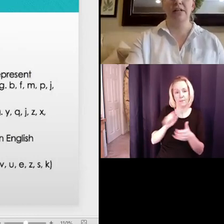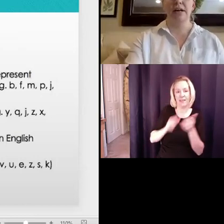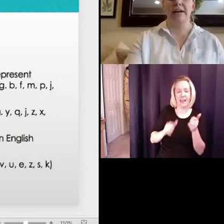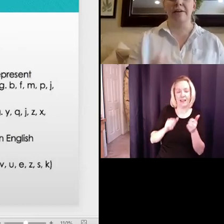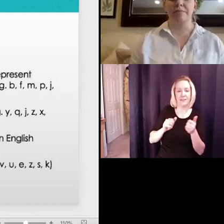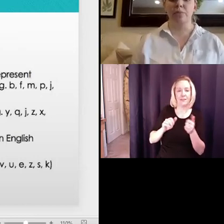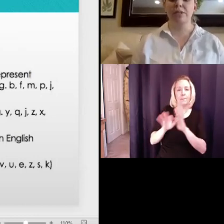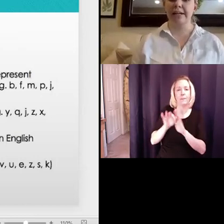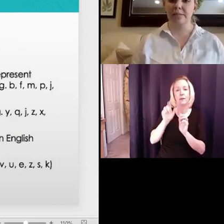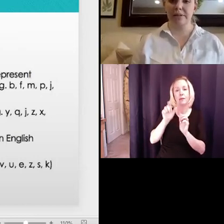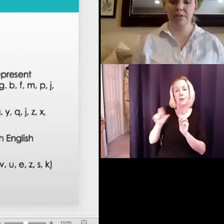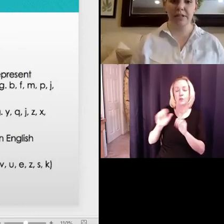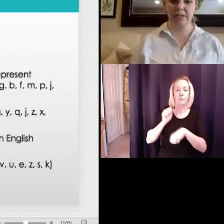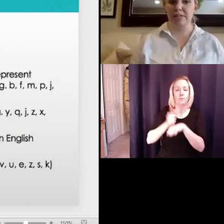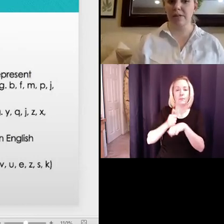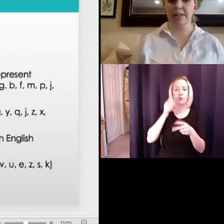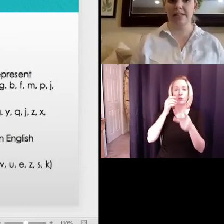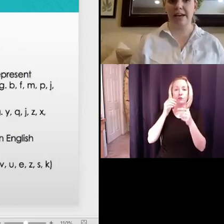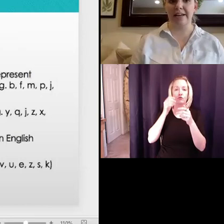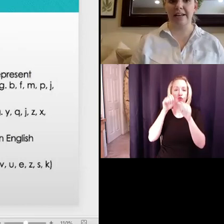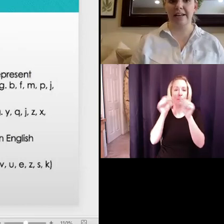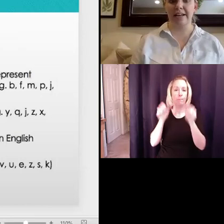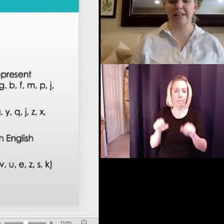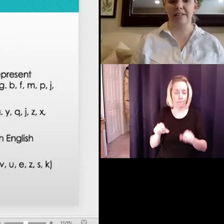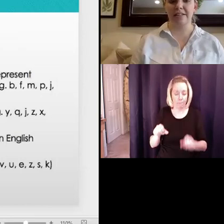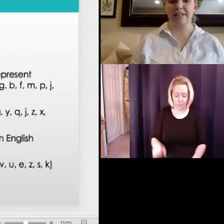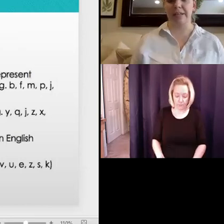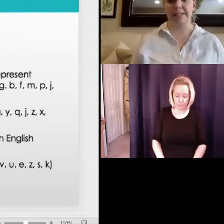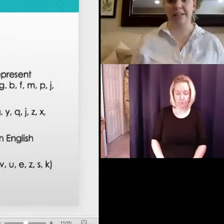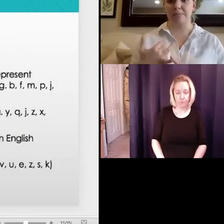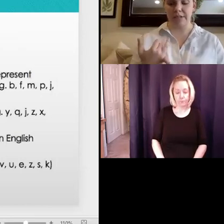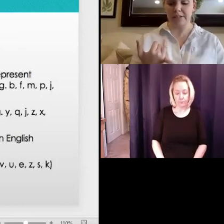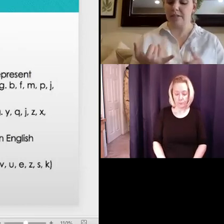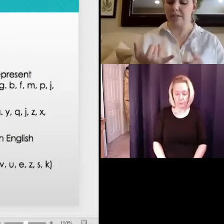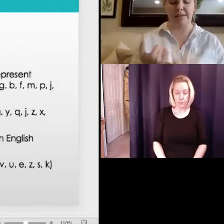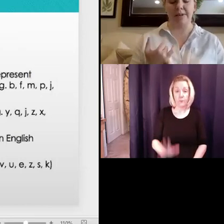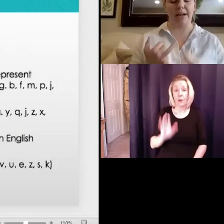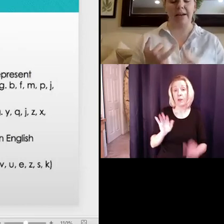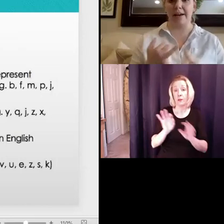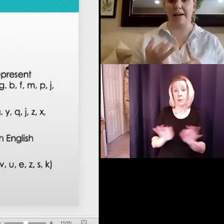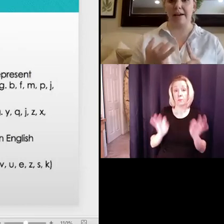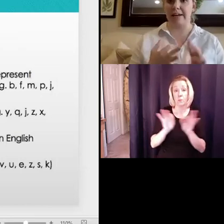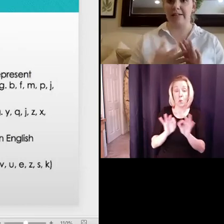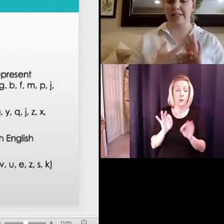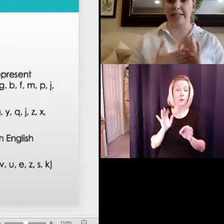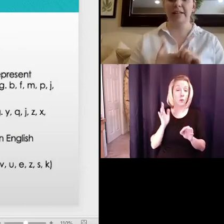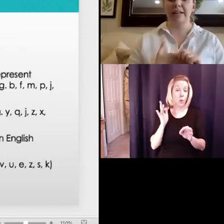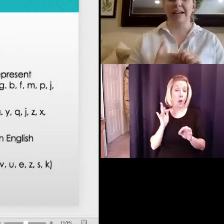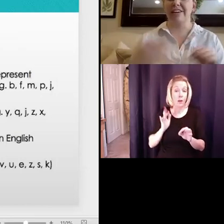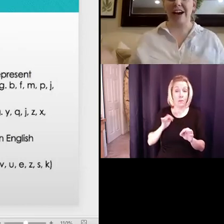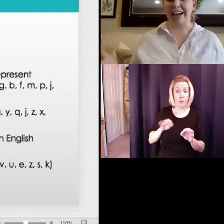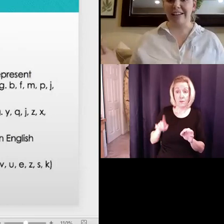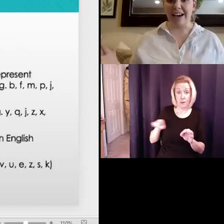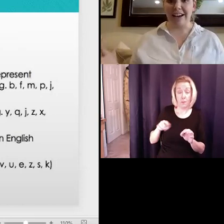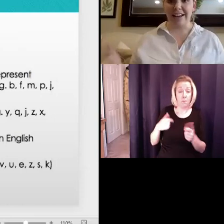cycle. What's nice about doing it this way is that, so like I said, the letters in my name are A, M, N, and D.